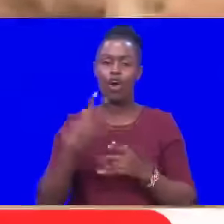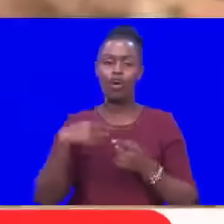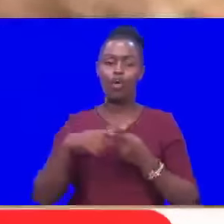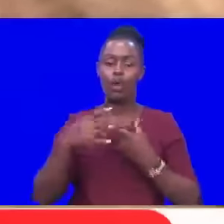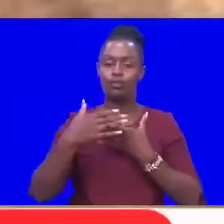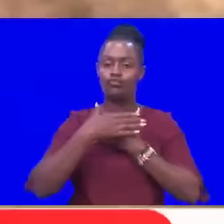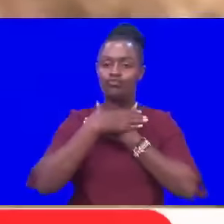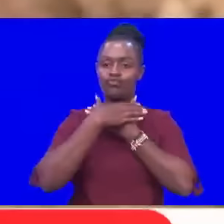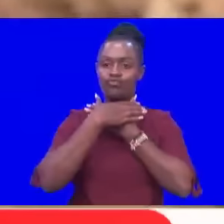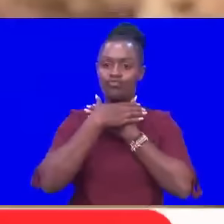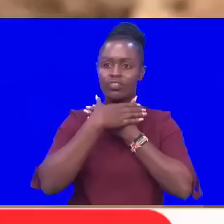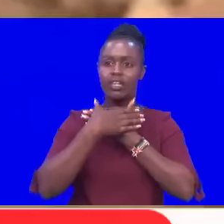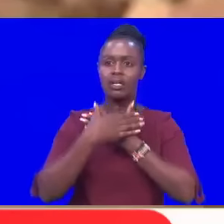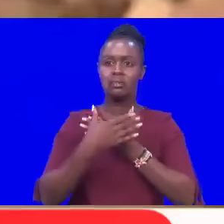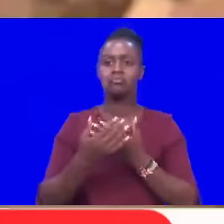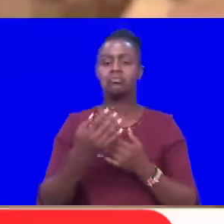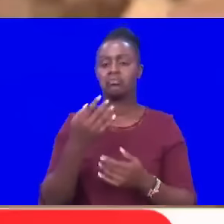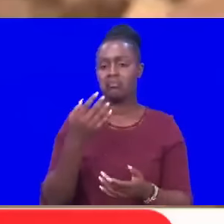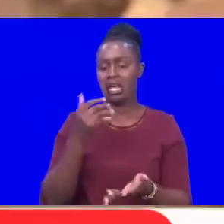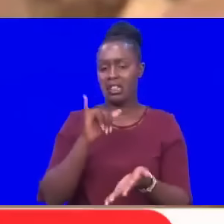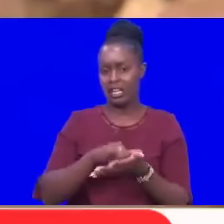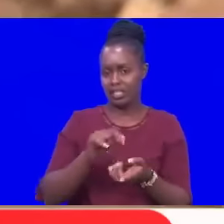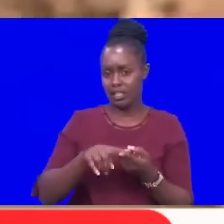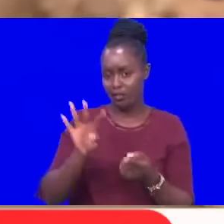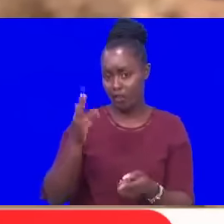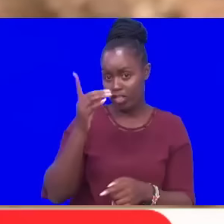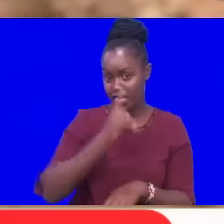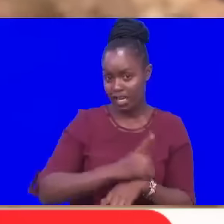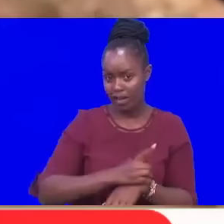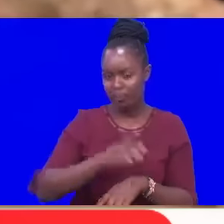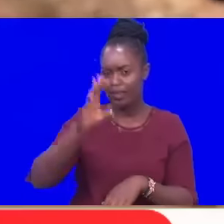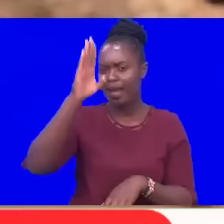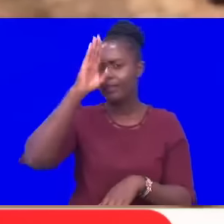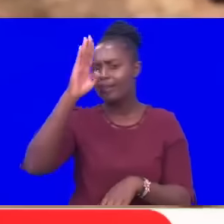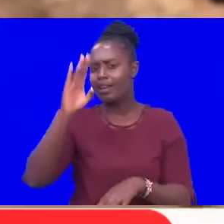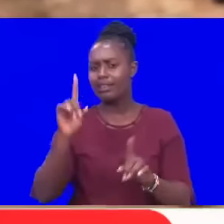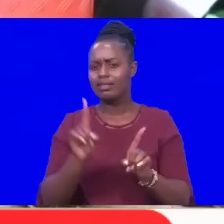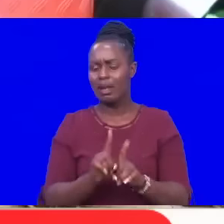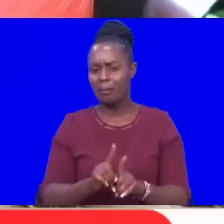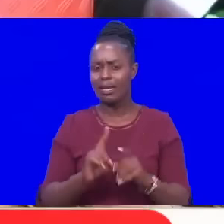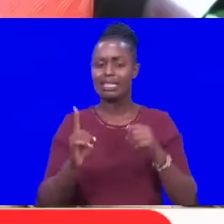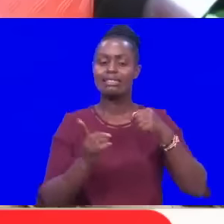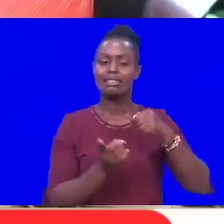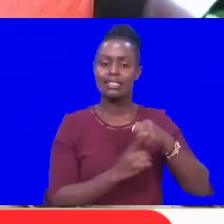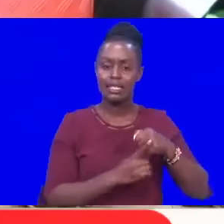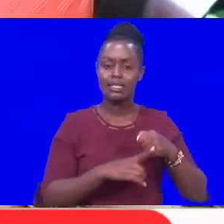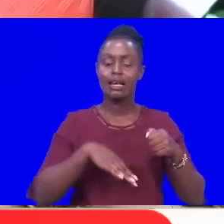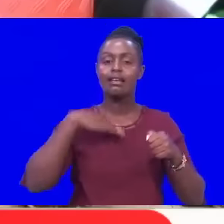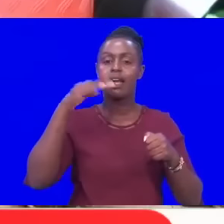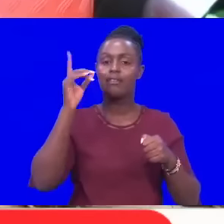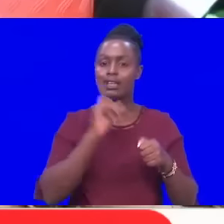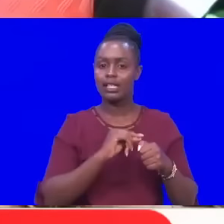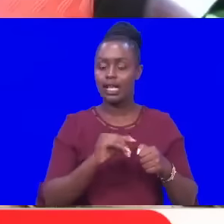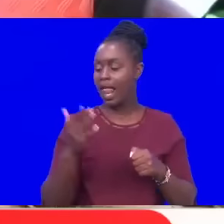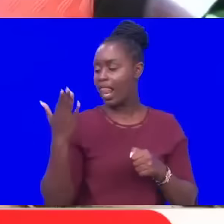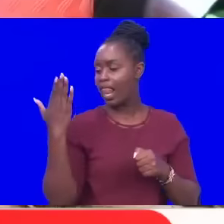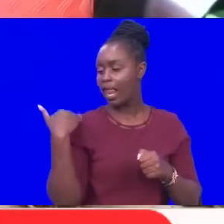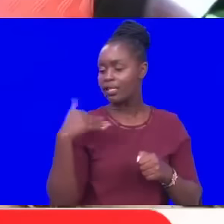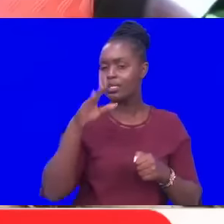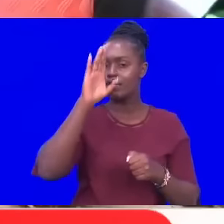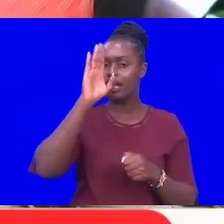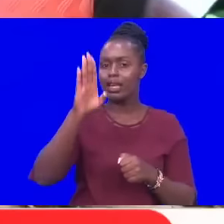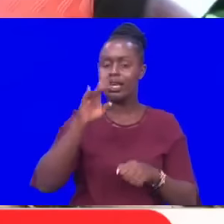chingo. Aya hiyo ni nne siku ya Saturday. Sunday sirinyongwa sita. Hii last Sunday, nikiwa